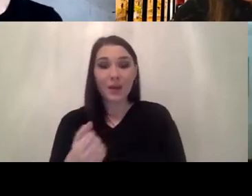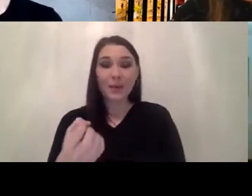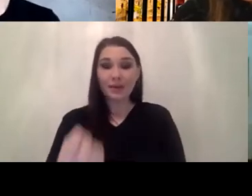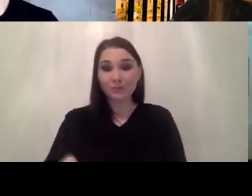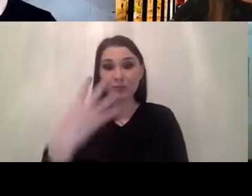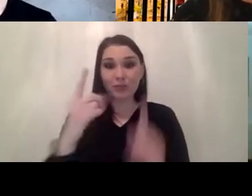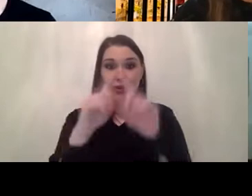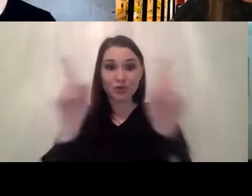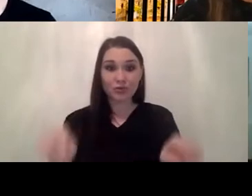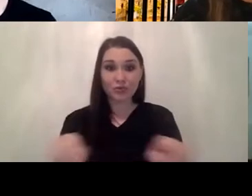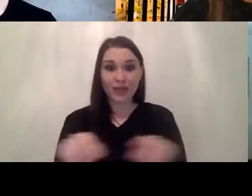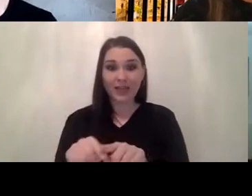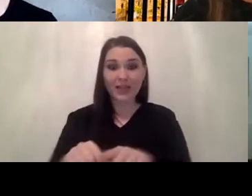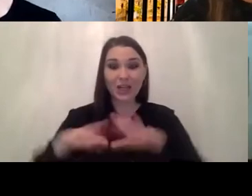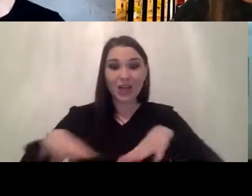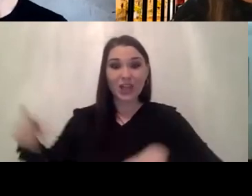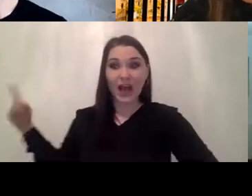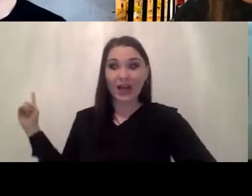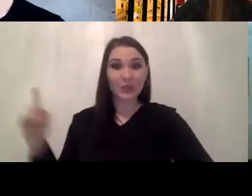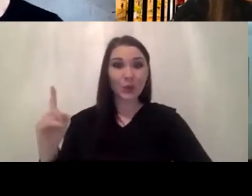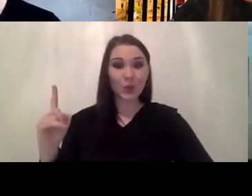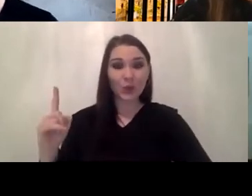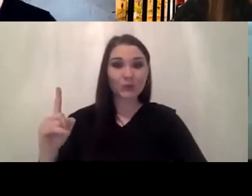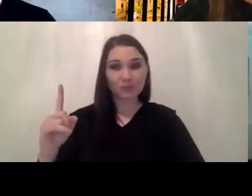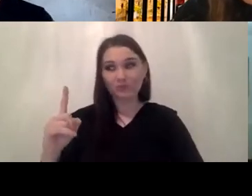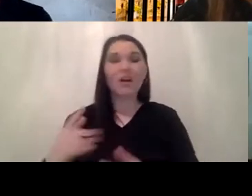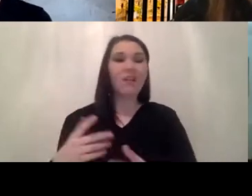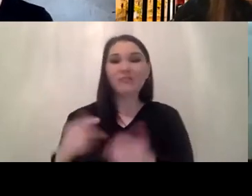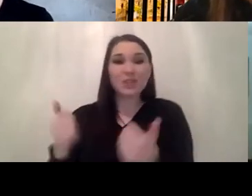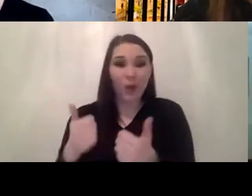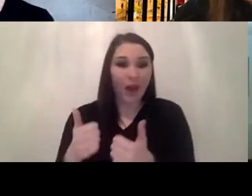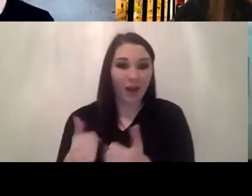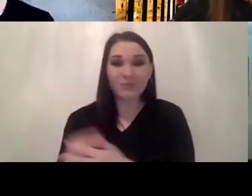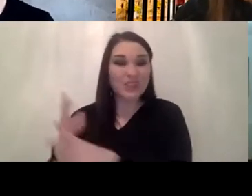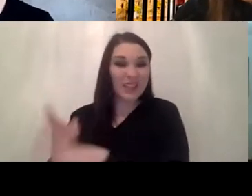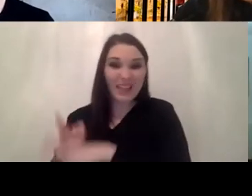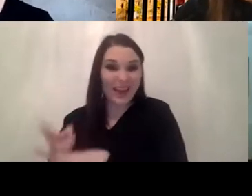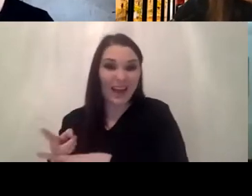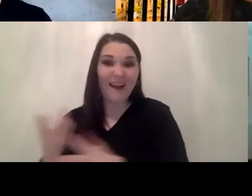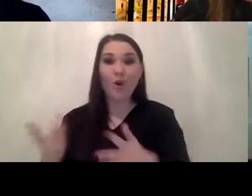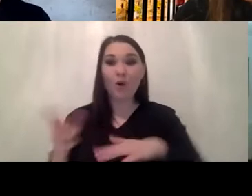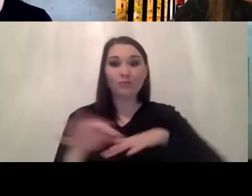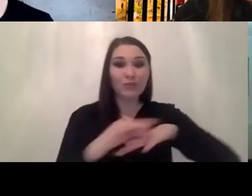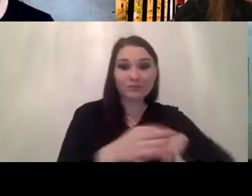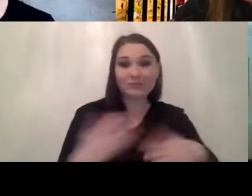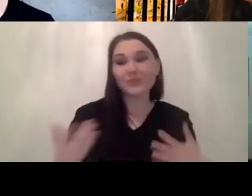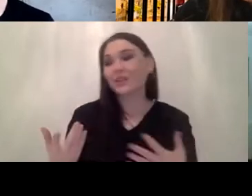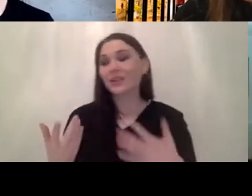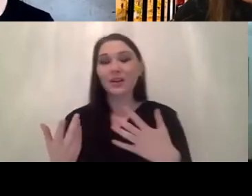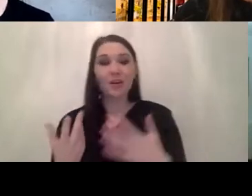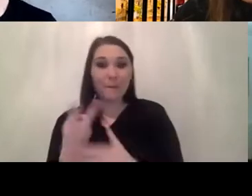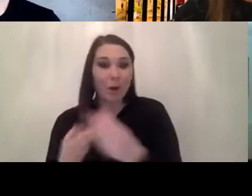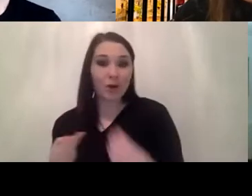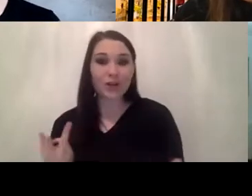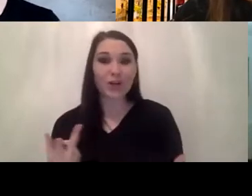that's okay, and they need to have a human moment with their child to take care of them, or their significant other comes in and they need to take a moment to